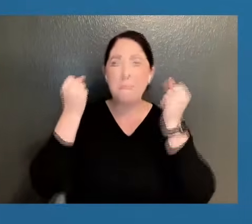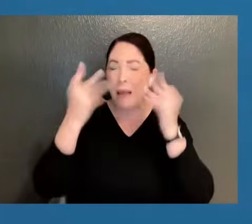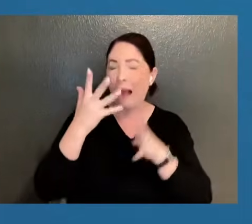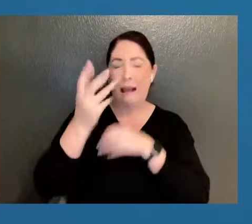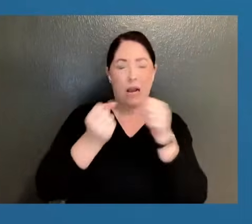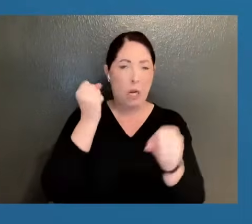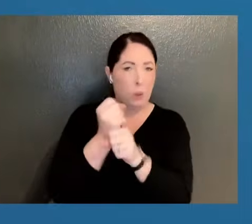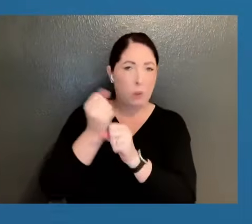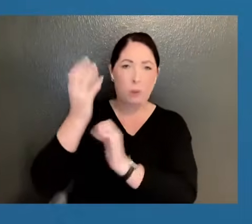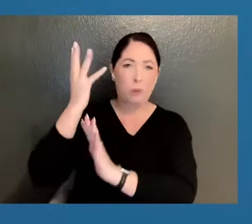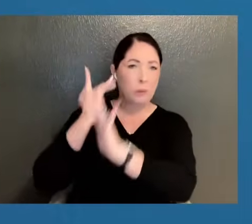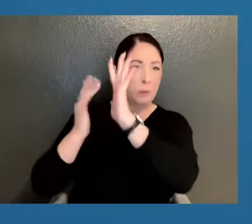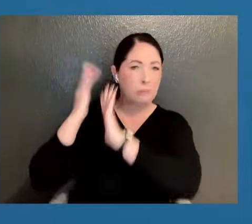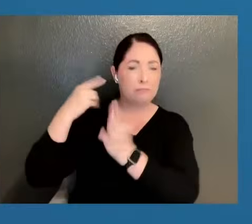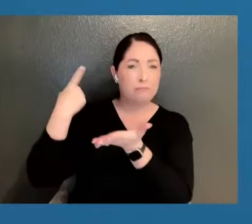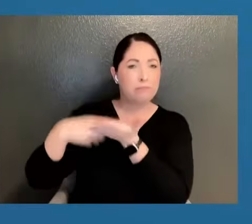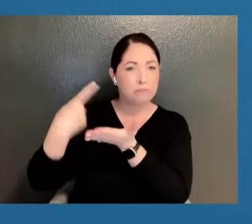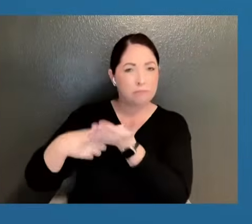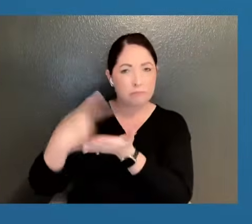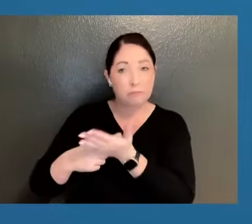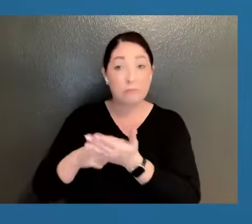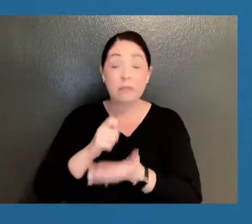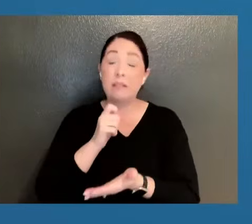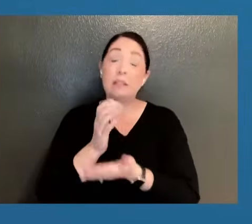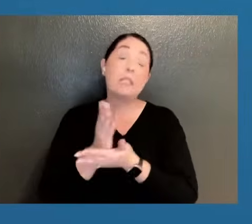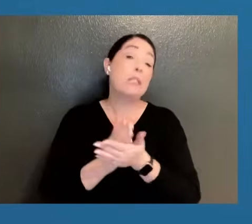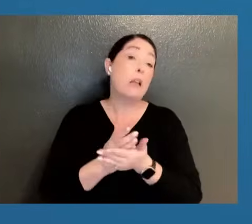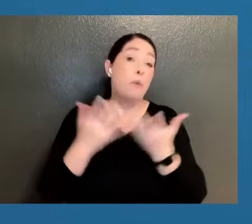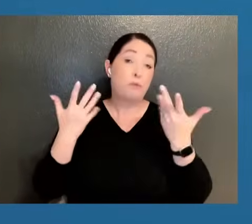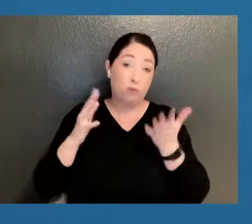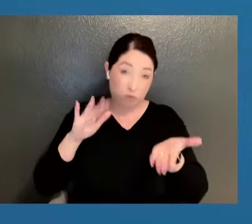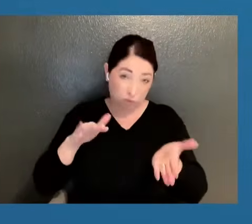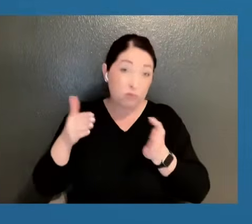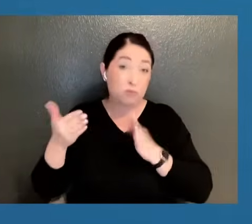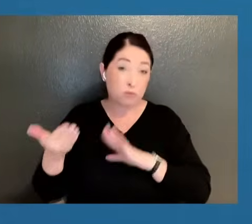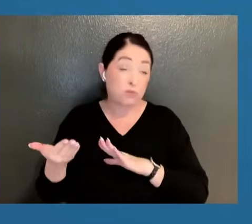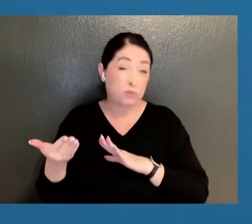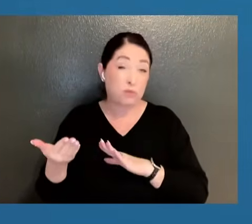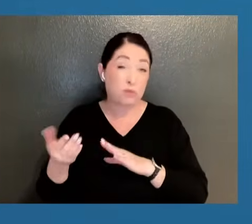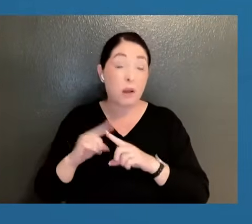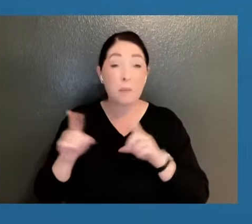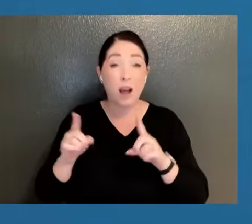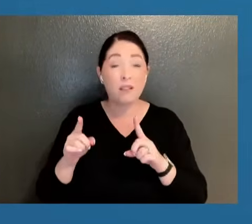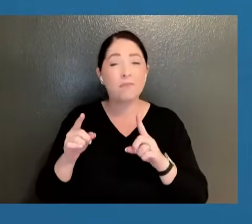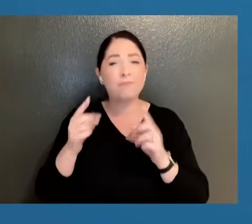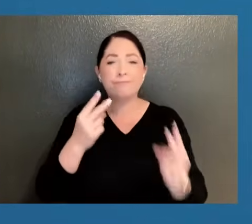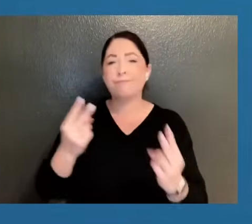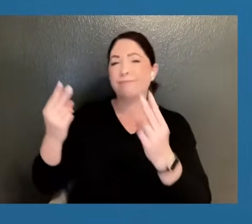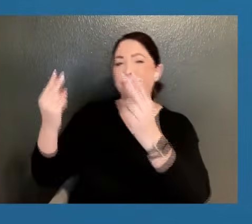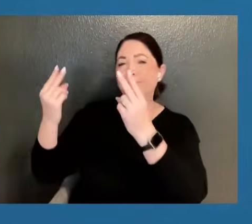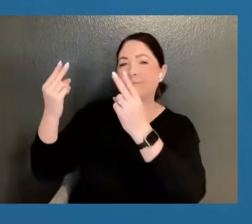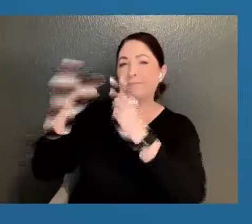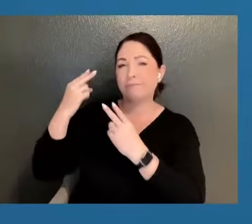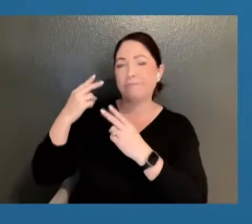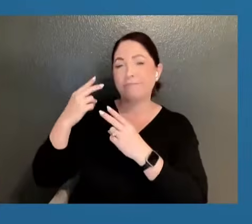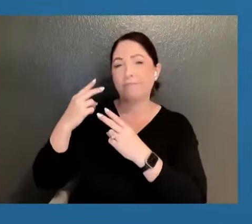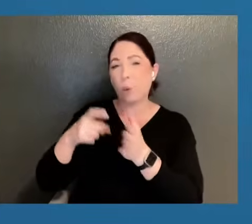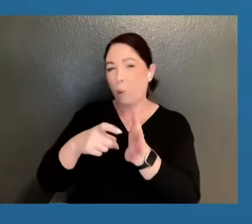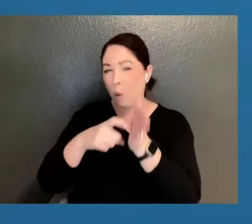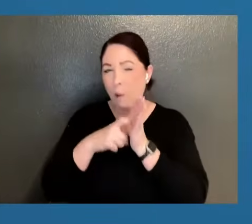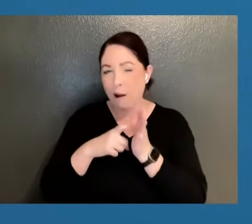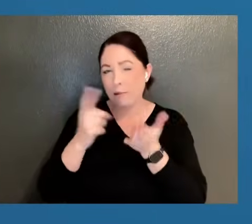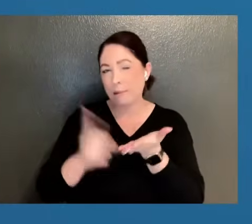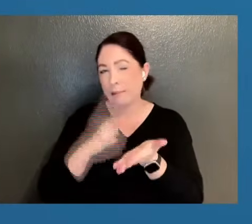this. And some are not with us here today, some have passed on. But let's reflect on what it takes sometimes to get something